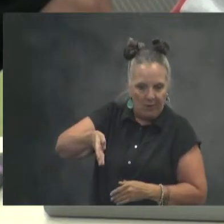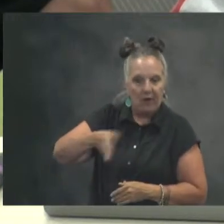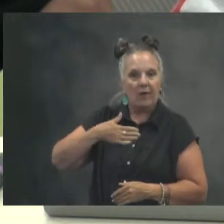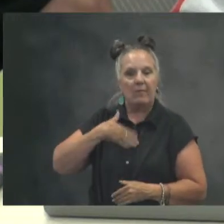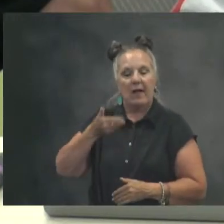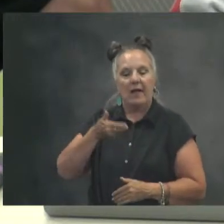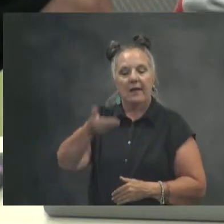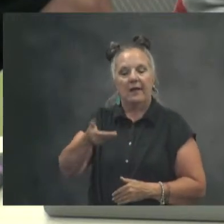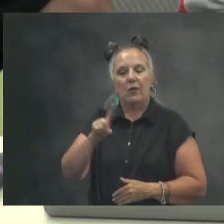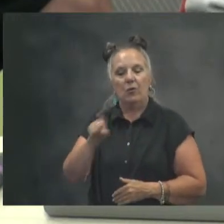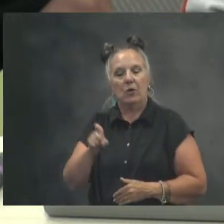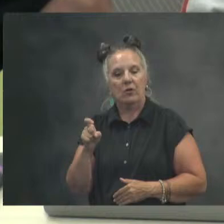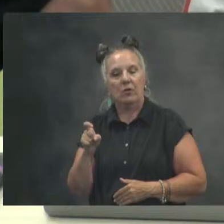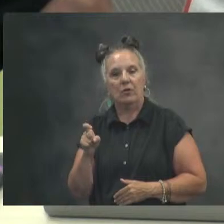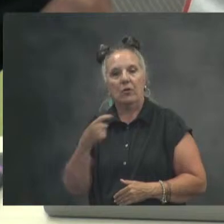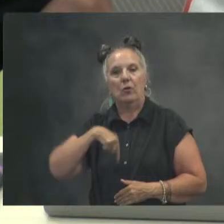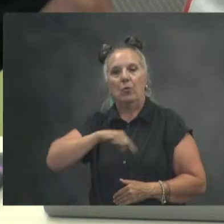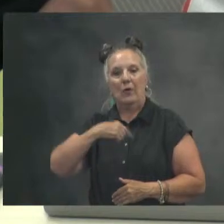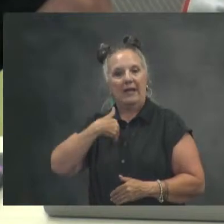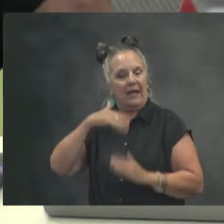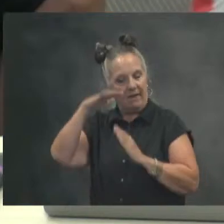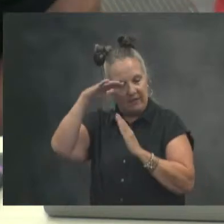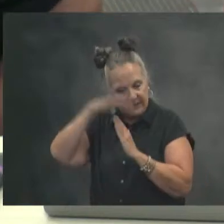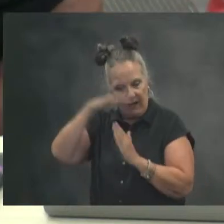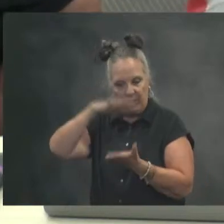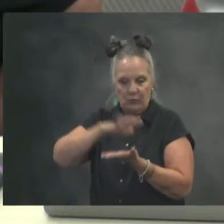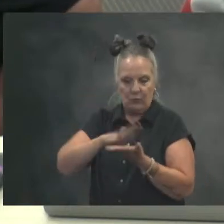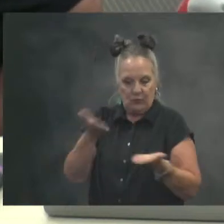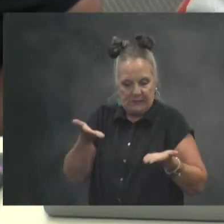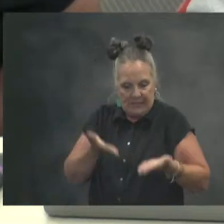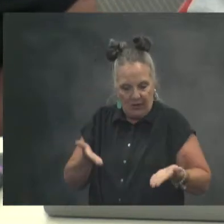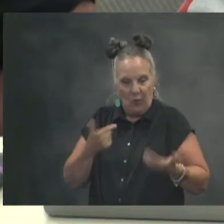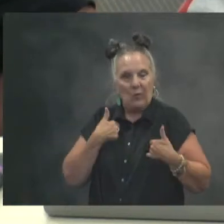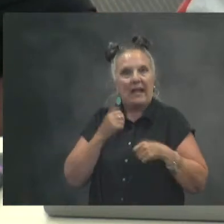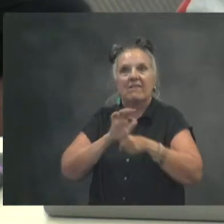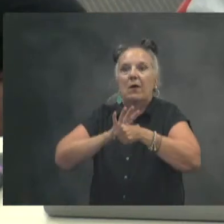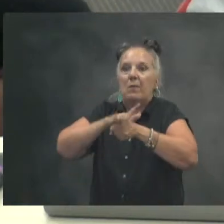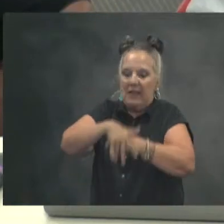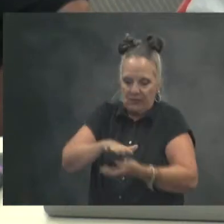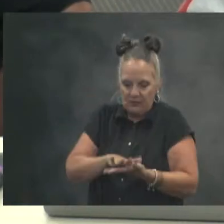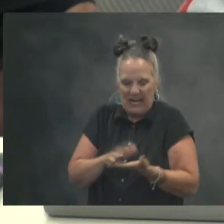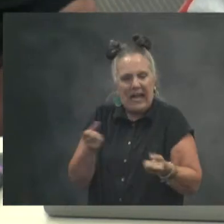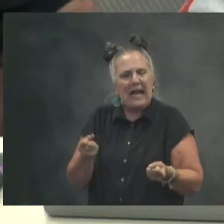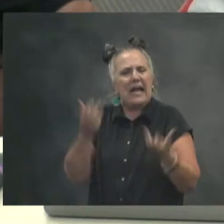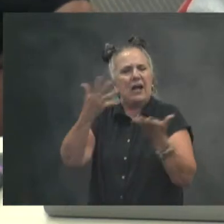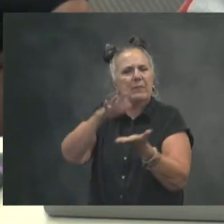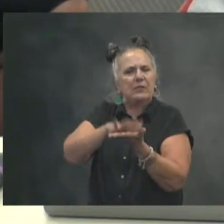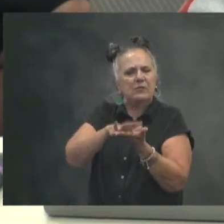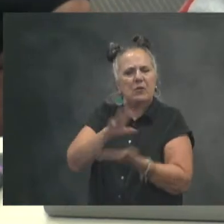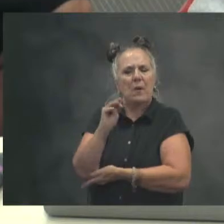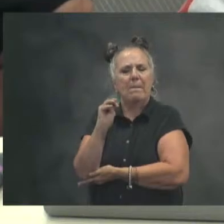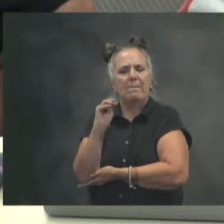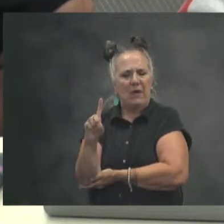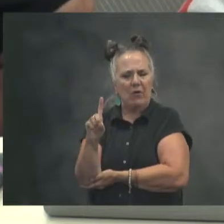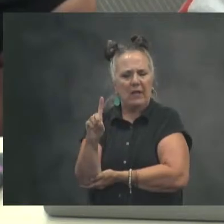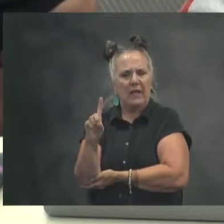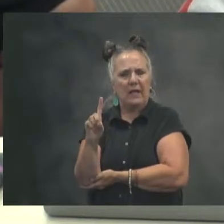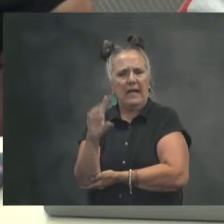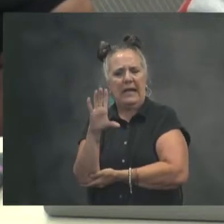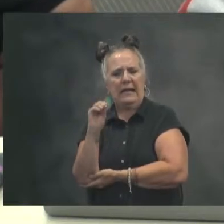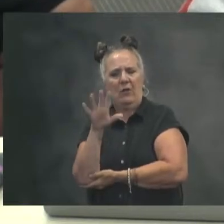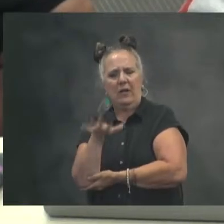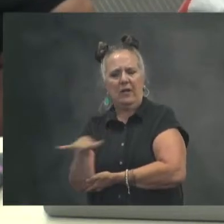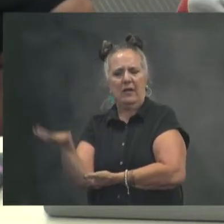next question was, we have top-notch schools, we have plenty of schools. How many schools in Maryland counties